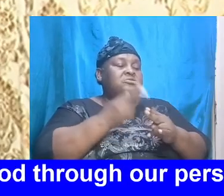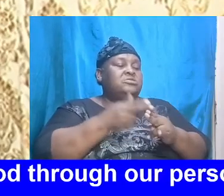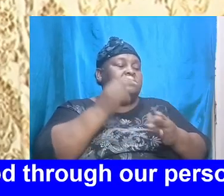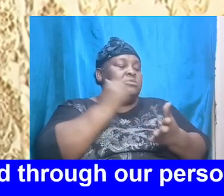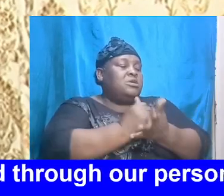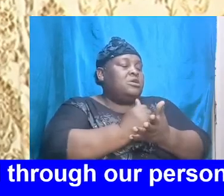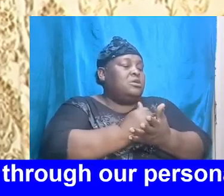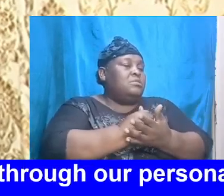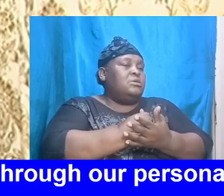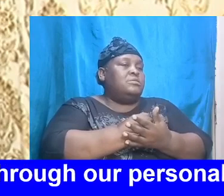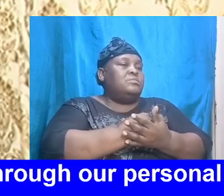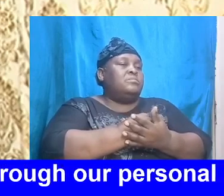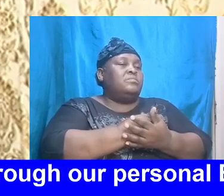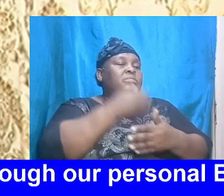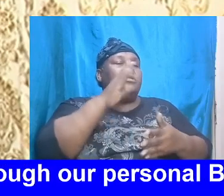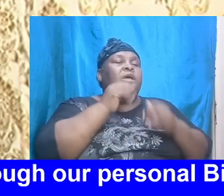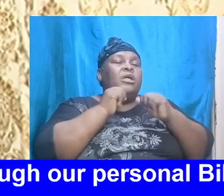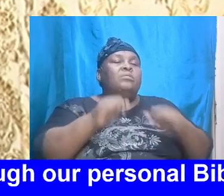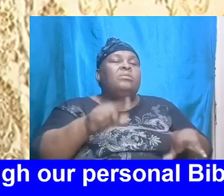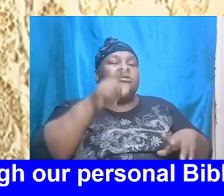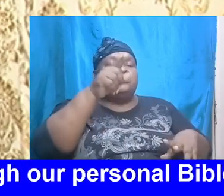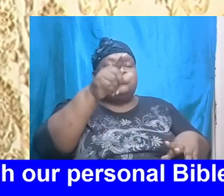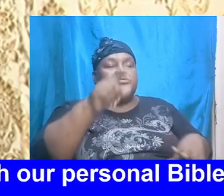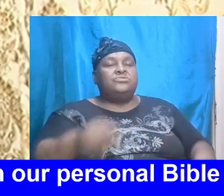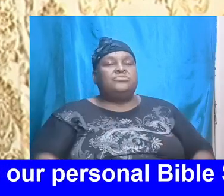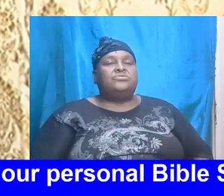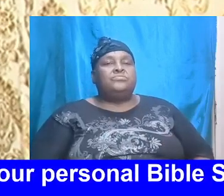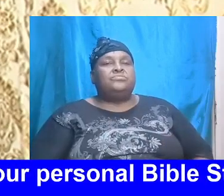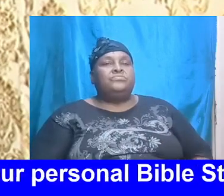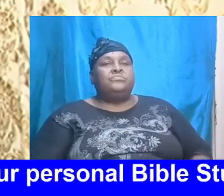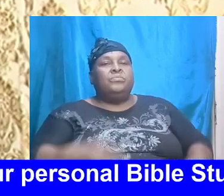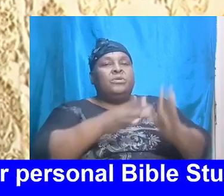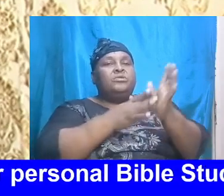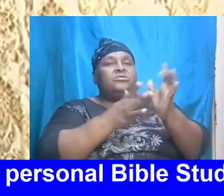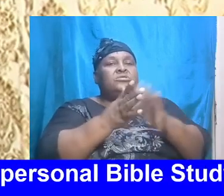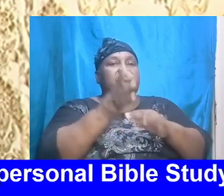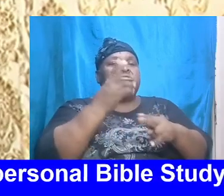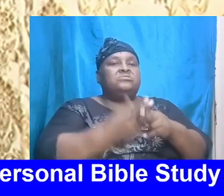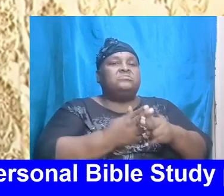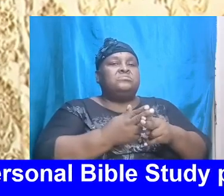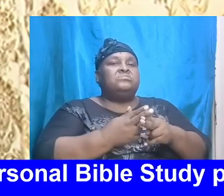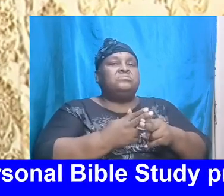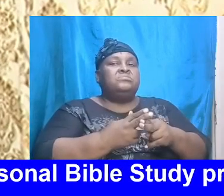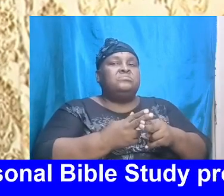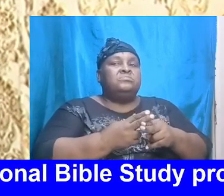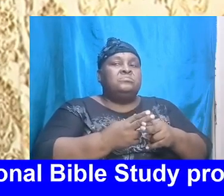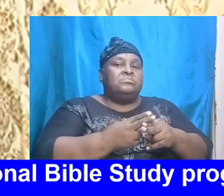Amen. God bless you, brethren. God bless you in Jesus' mighty name.